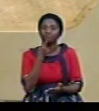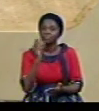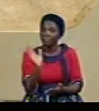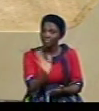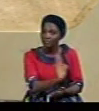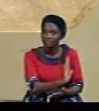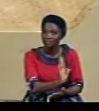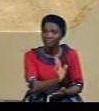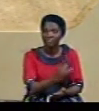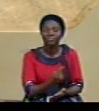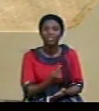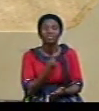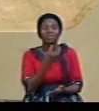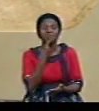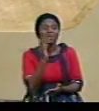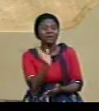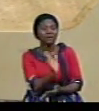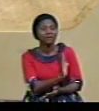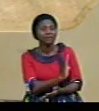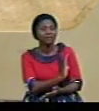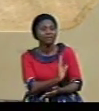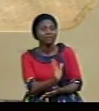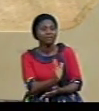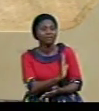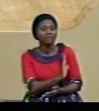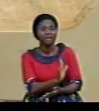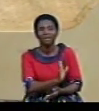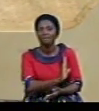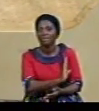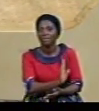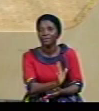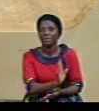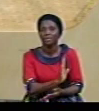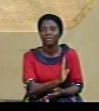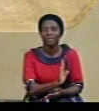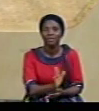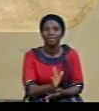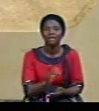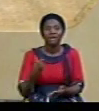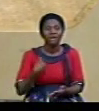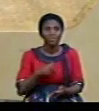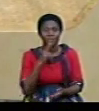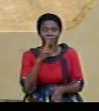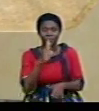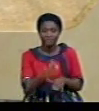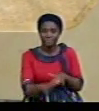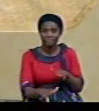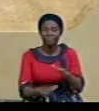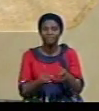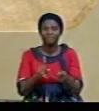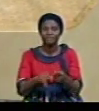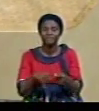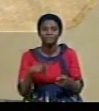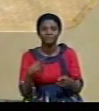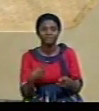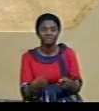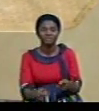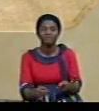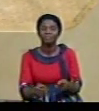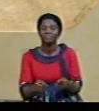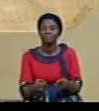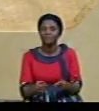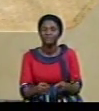bye bye disappointment disappointment bye bye we are Marching into the appointment